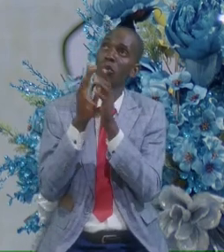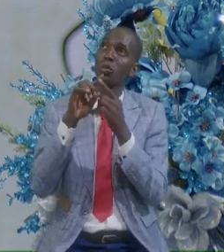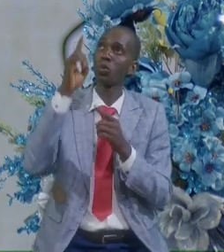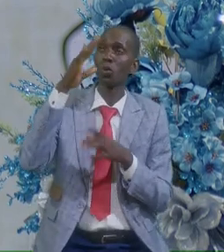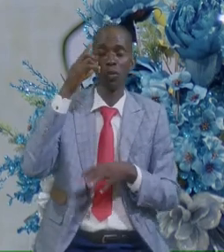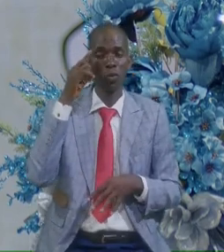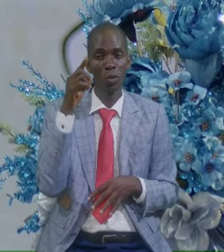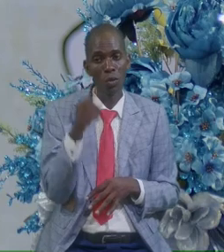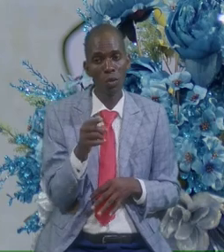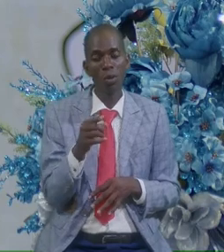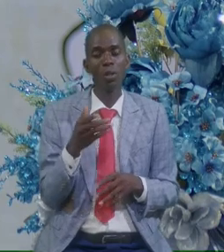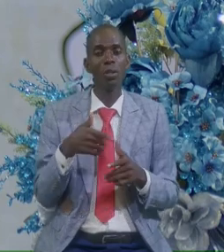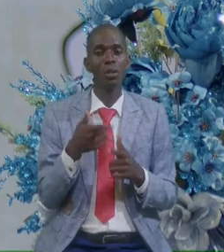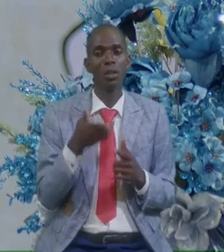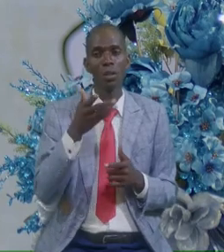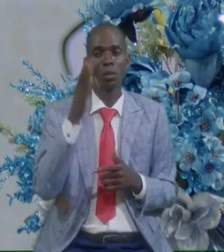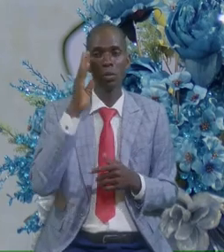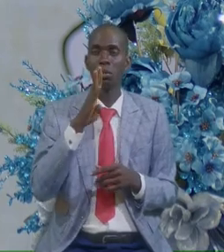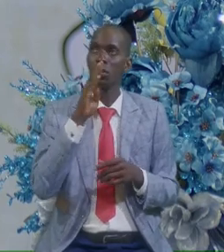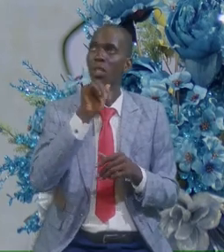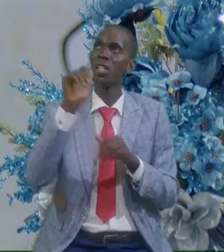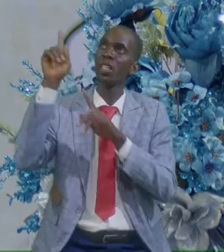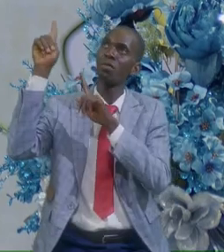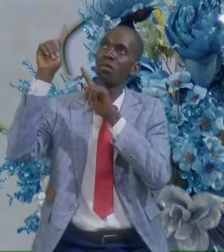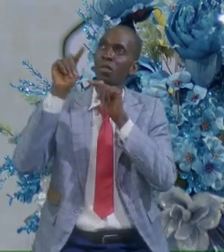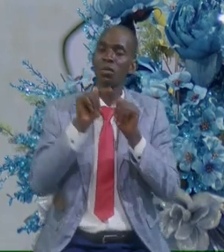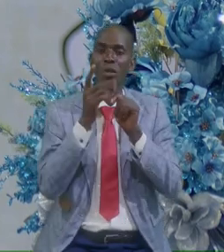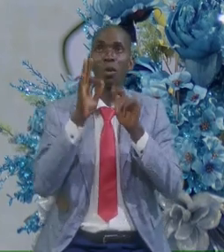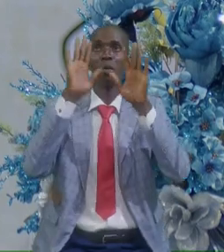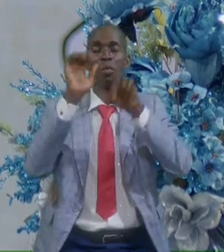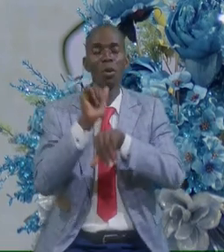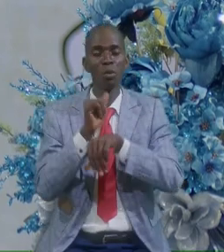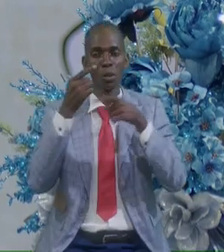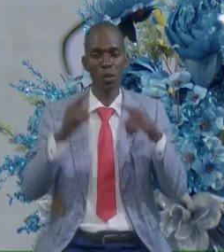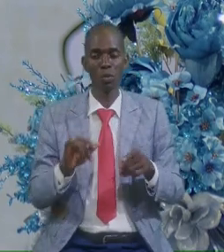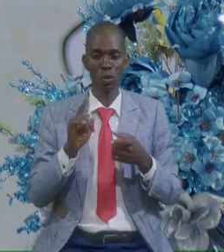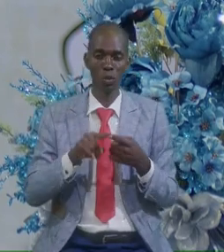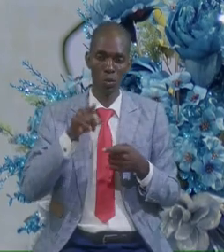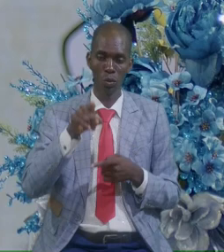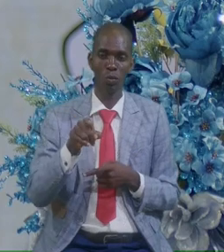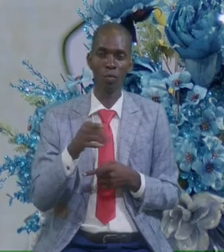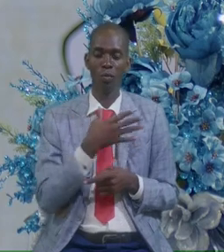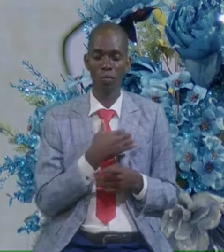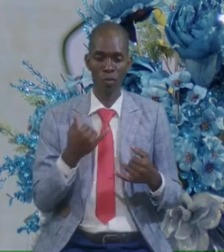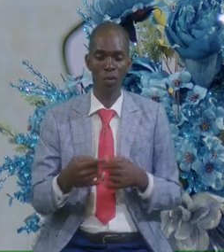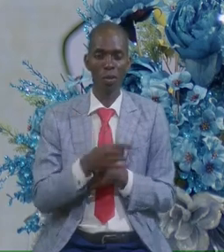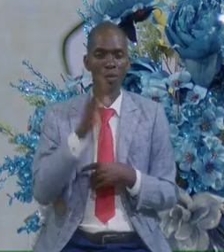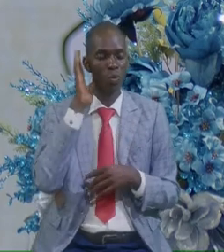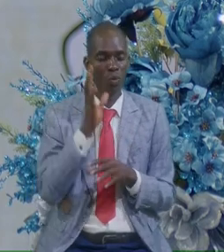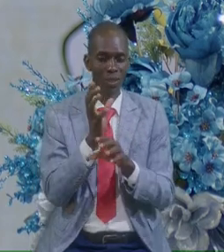from heaven to you. And today, you will receive a spiritual